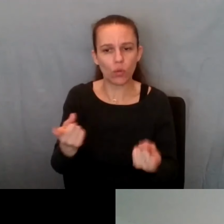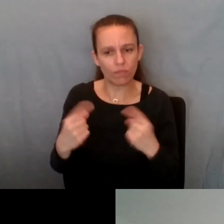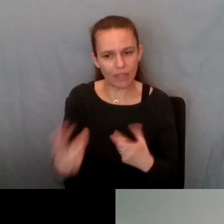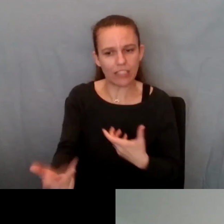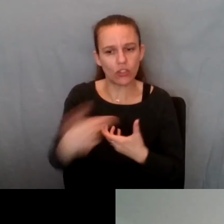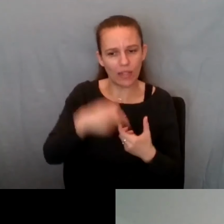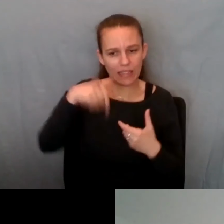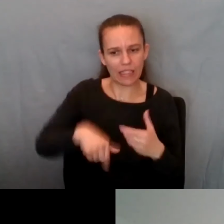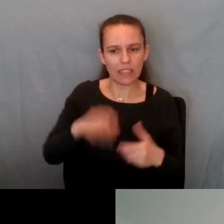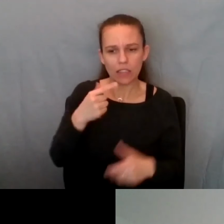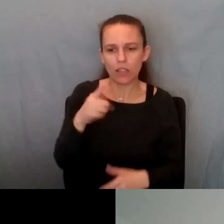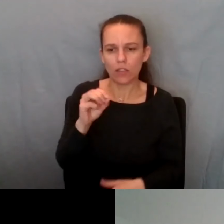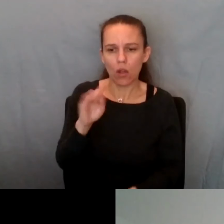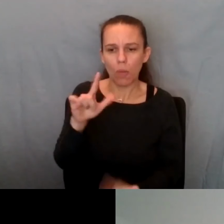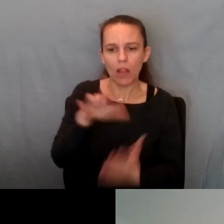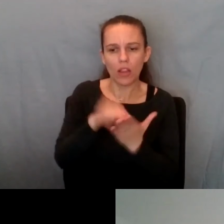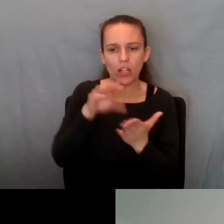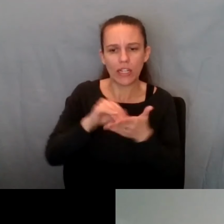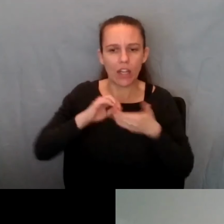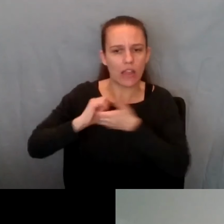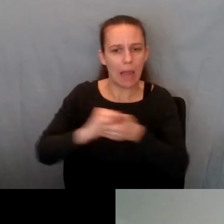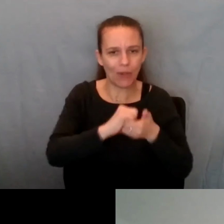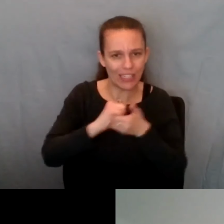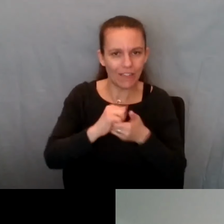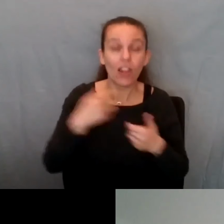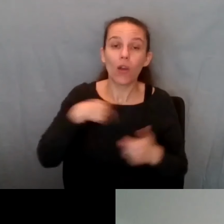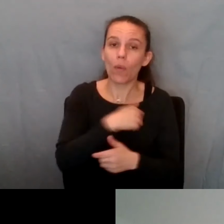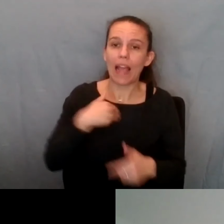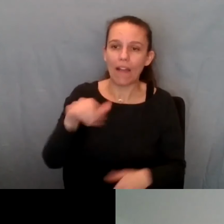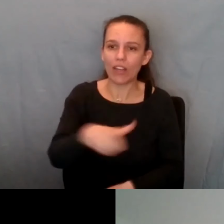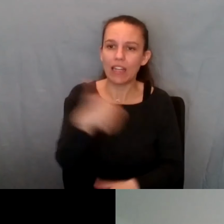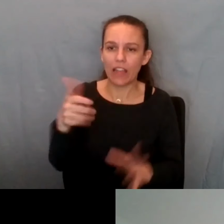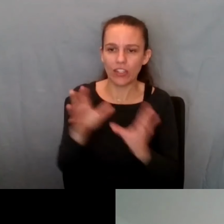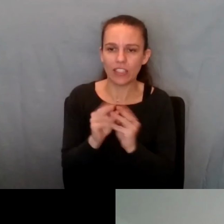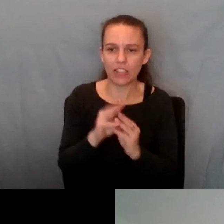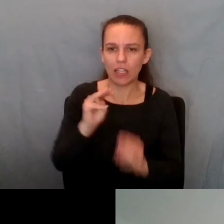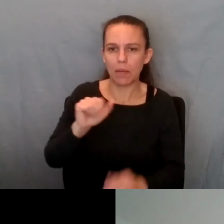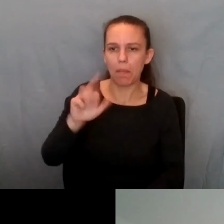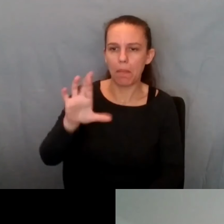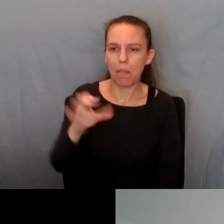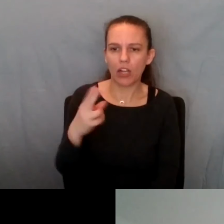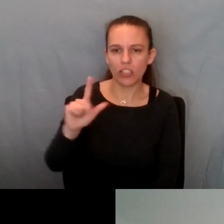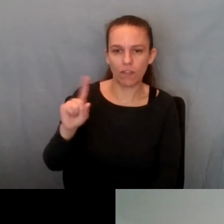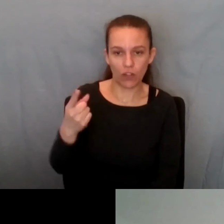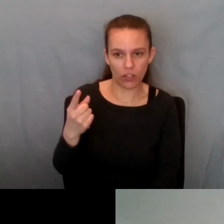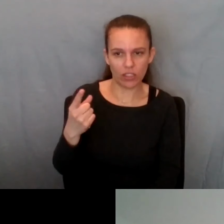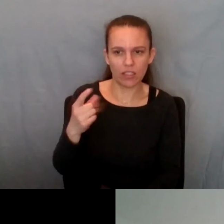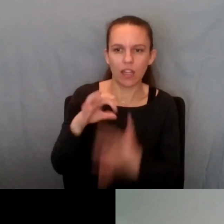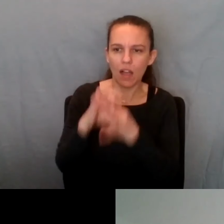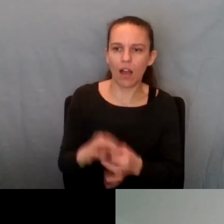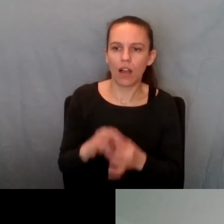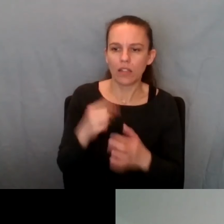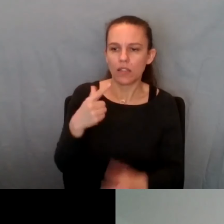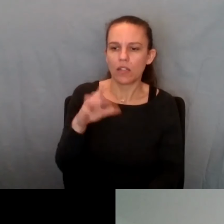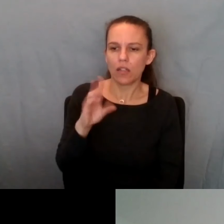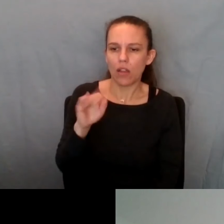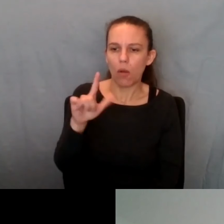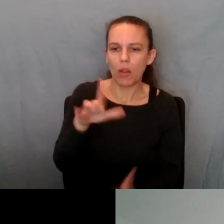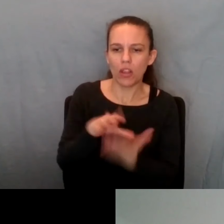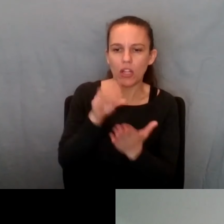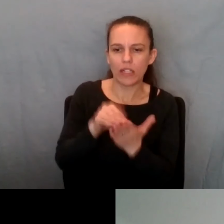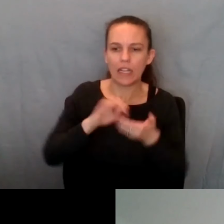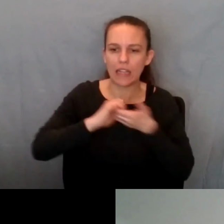And we have another session on March 1st on Global Learning Collaborative on COVID-19